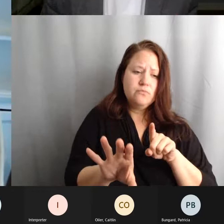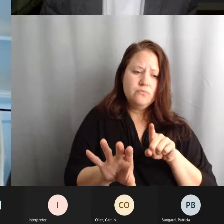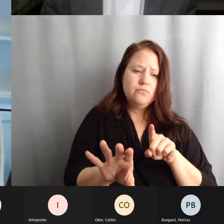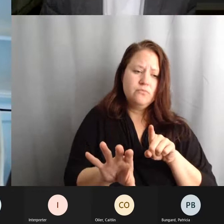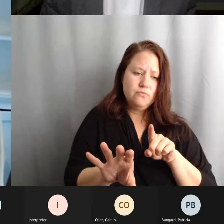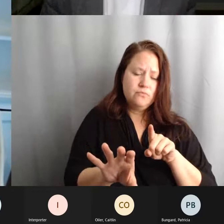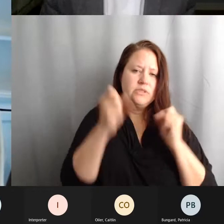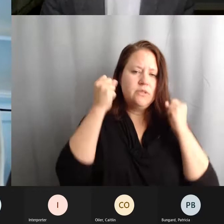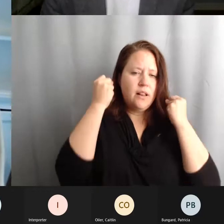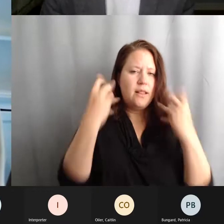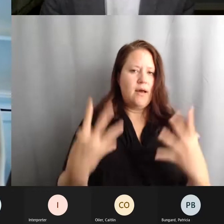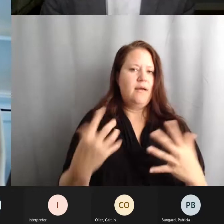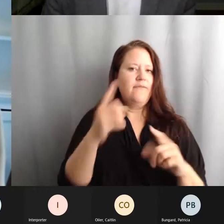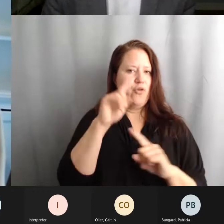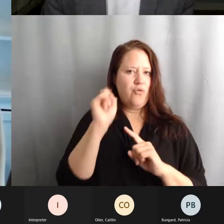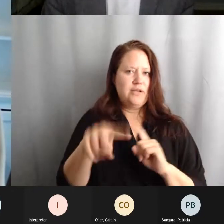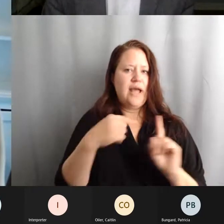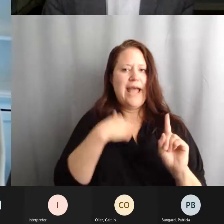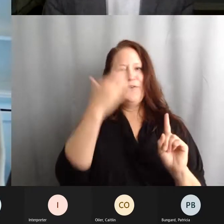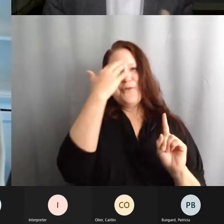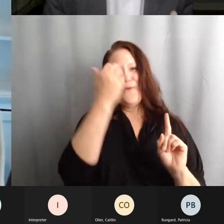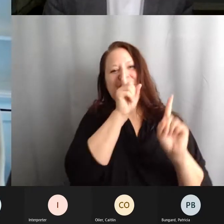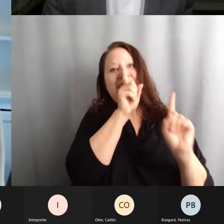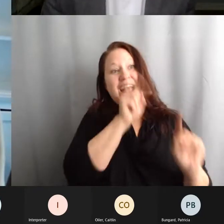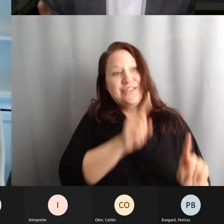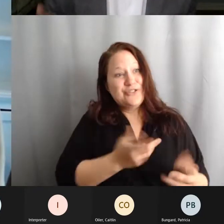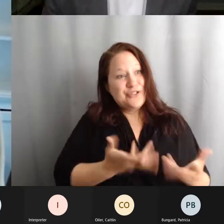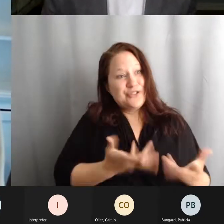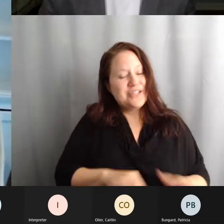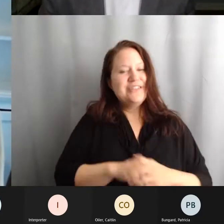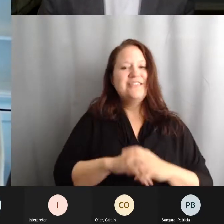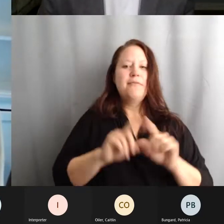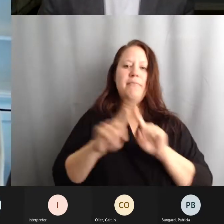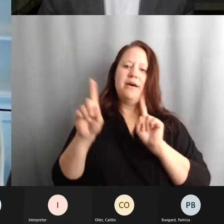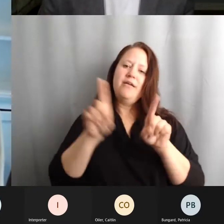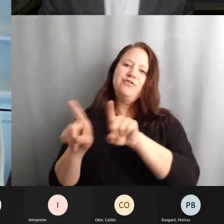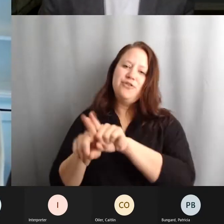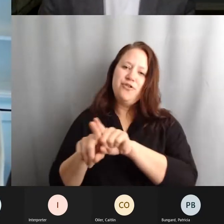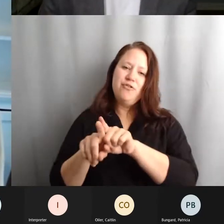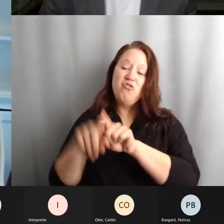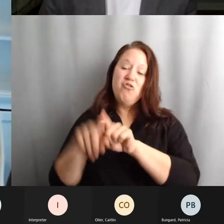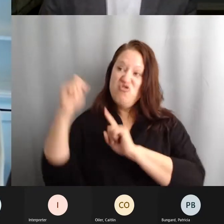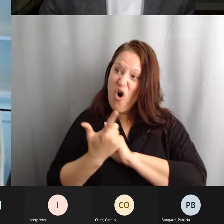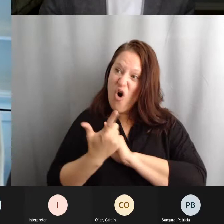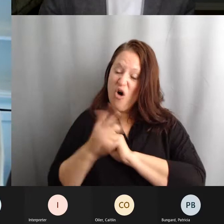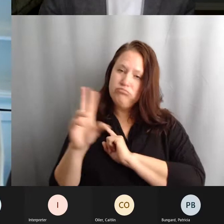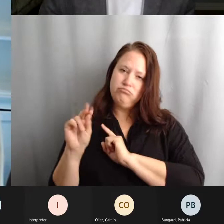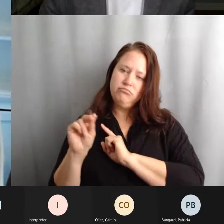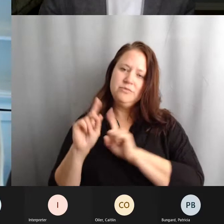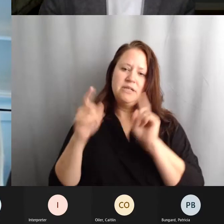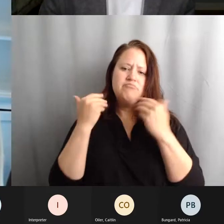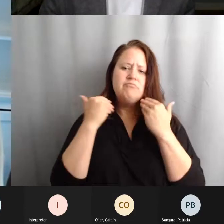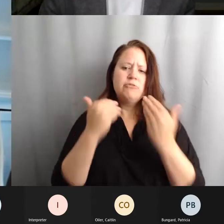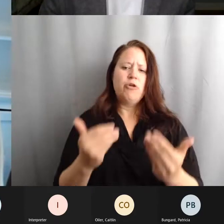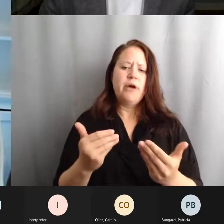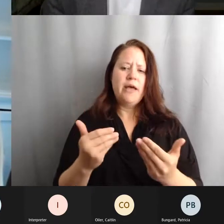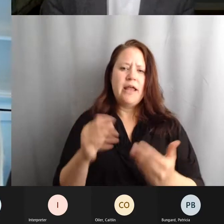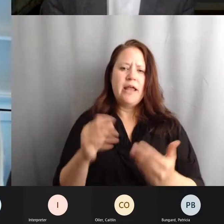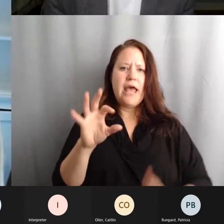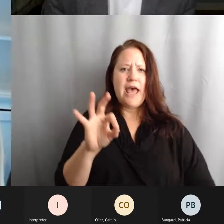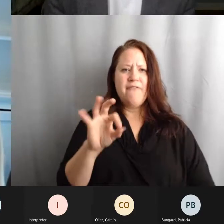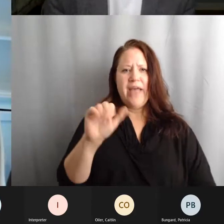of questions. I know we've answered many of them out loud, but certainly not all of them. We'll go ahead and get our